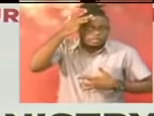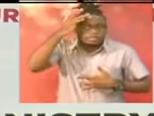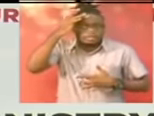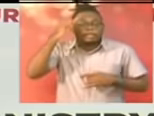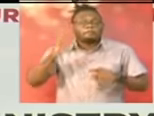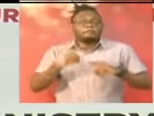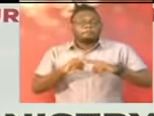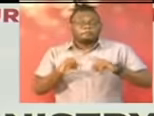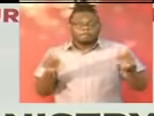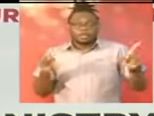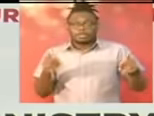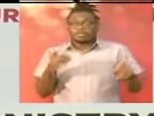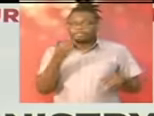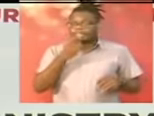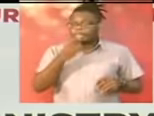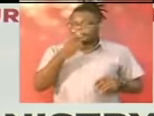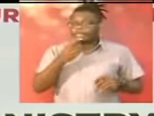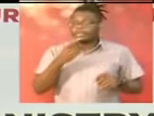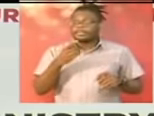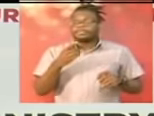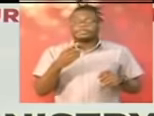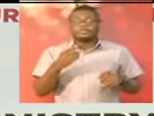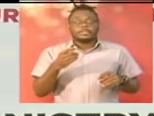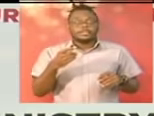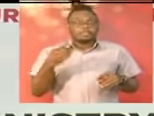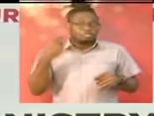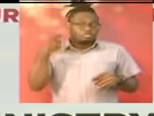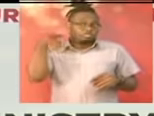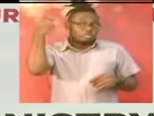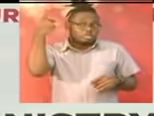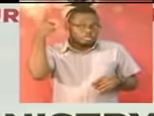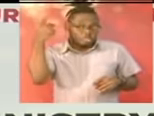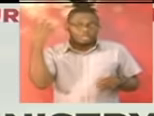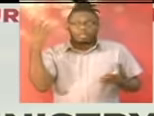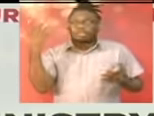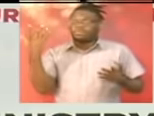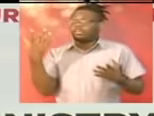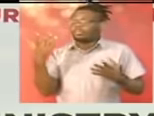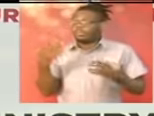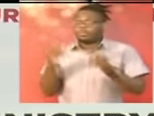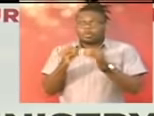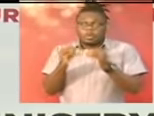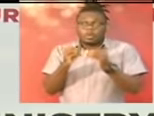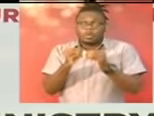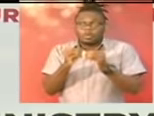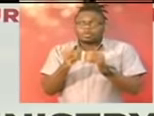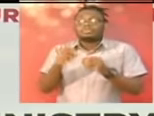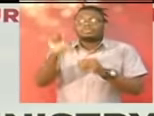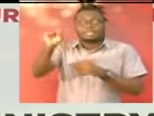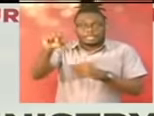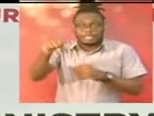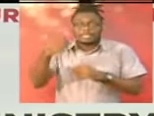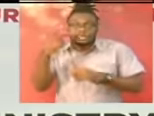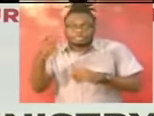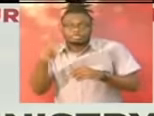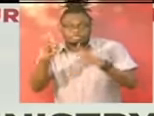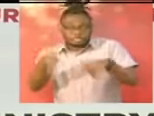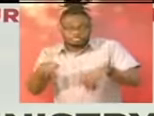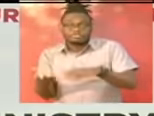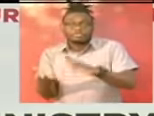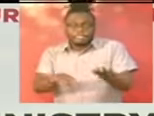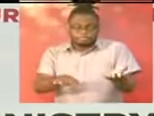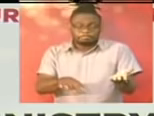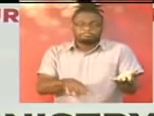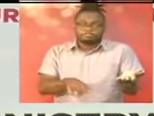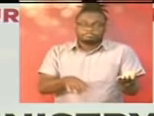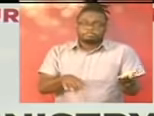of the comorbidities that we see in the fatalities. We do note that those who have been vaccinated are now at a lower